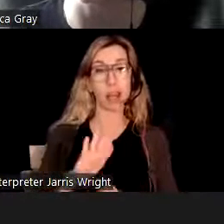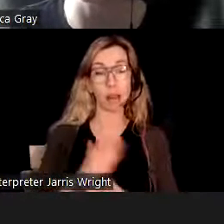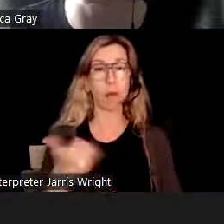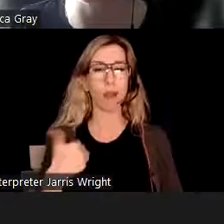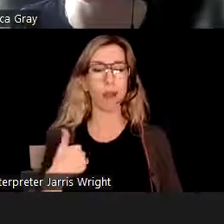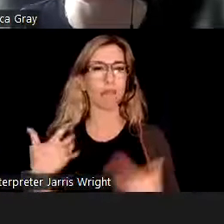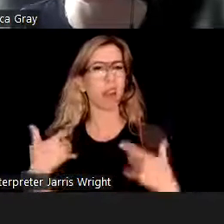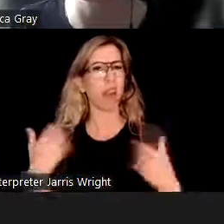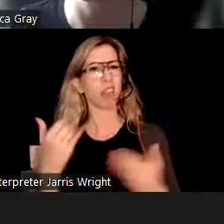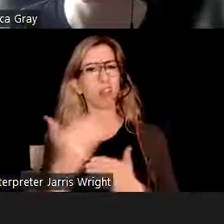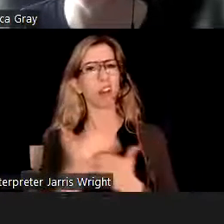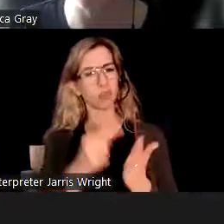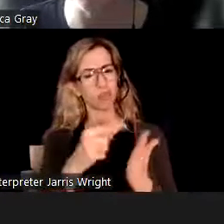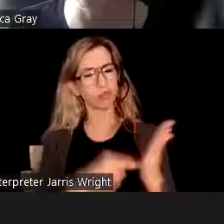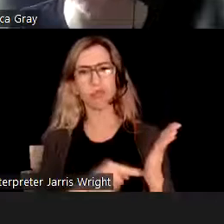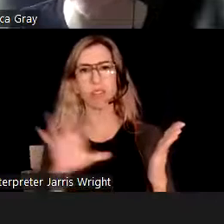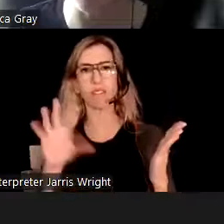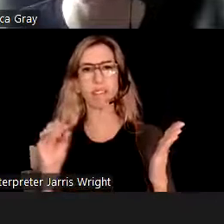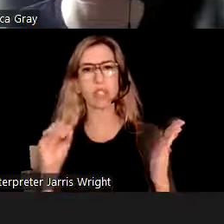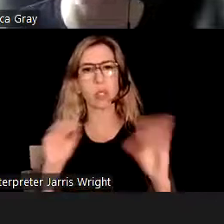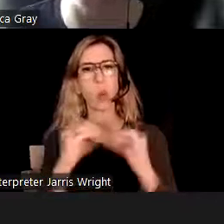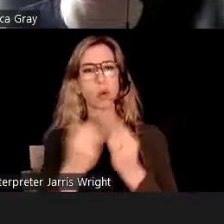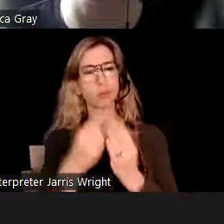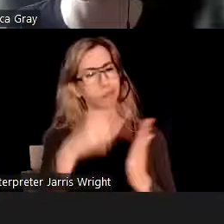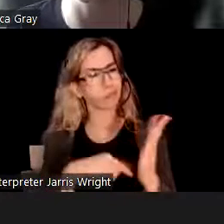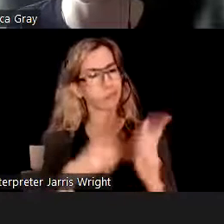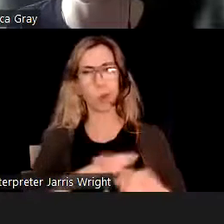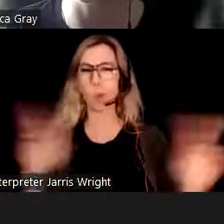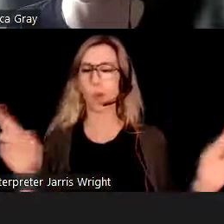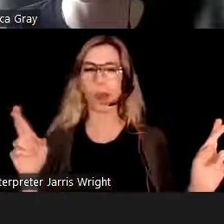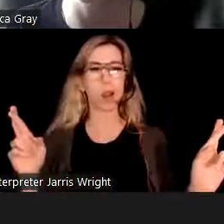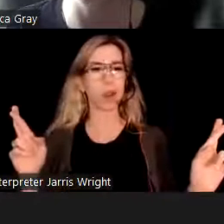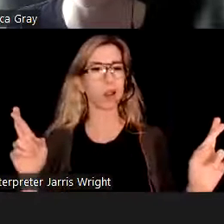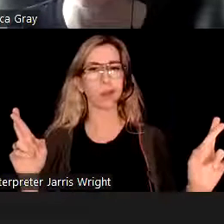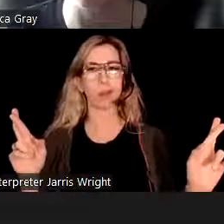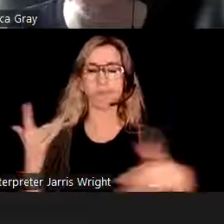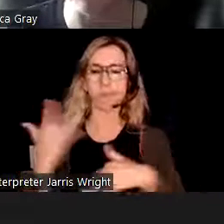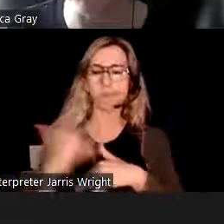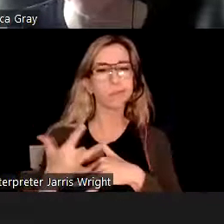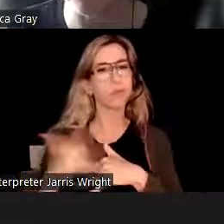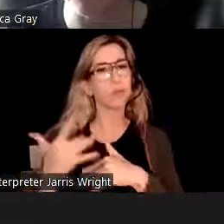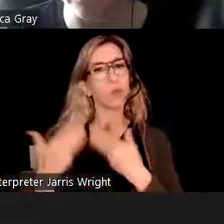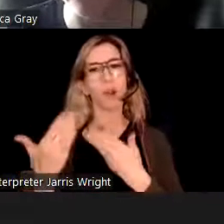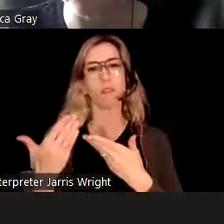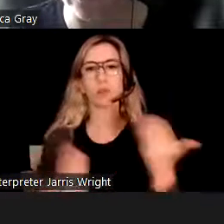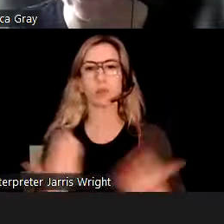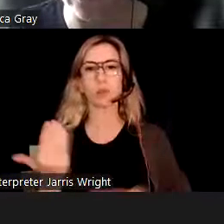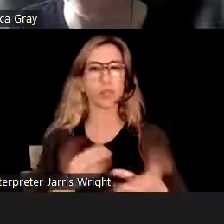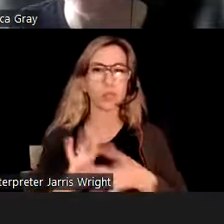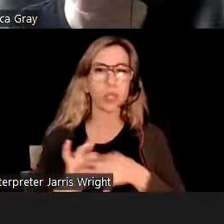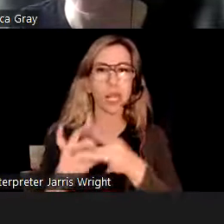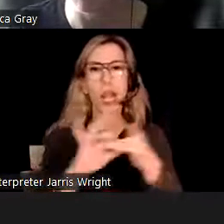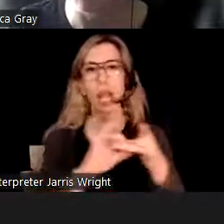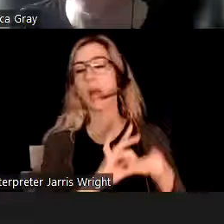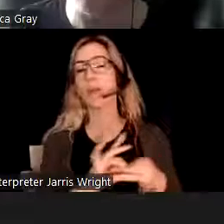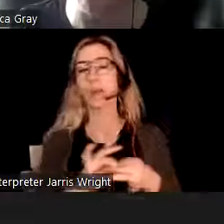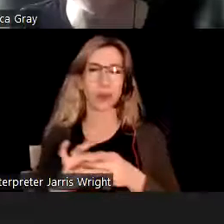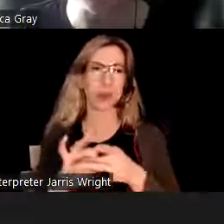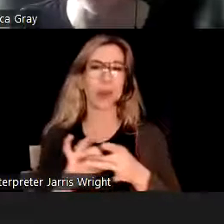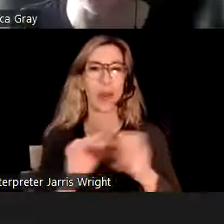50 organizations ready and primed to offer services and collaborate across all